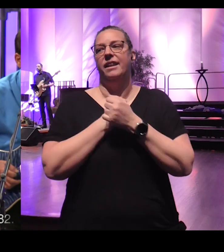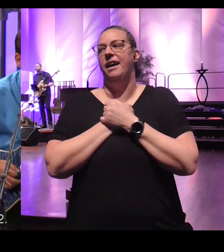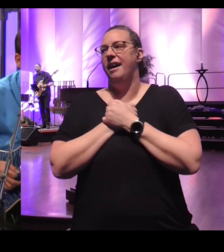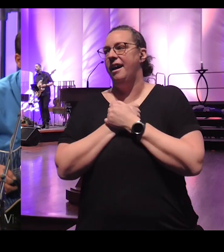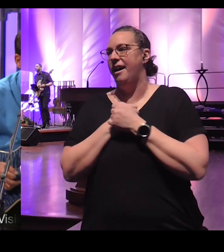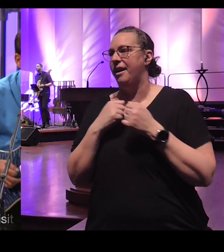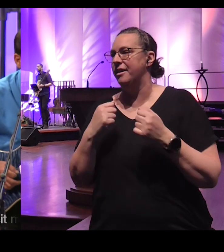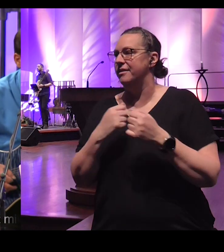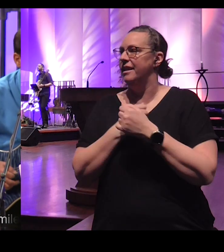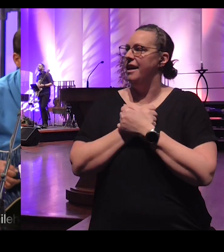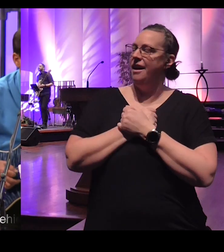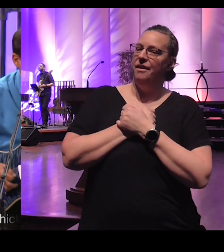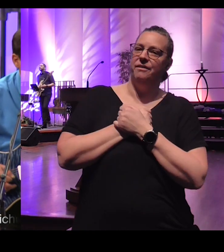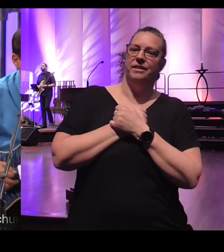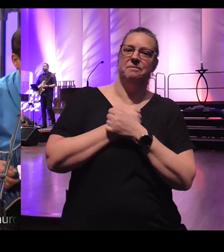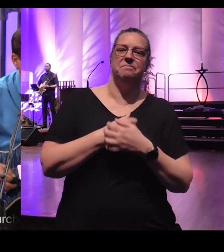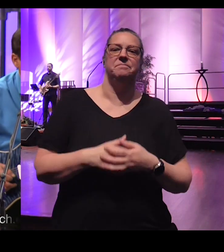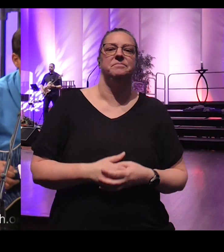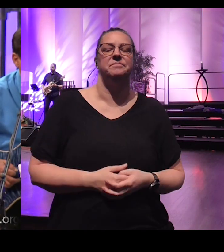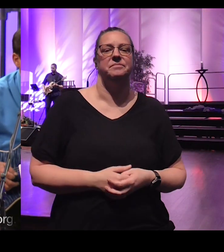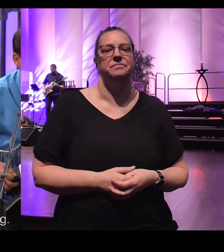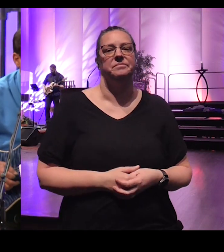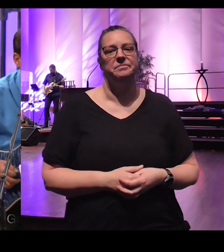Love, love, love.